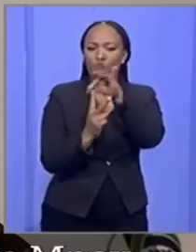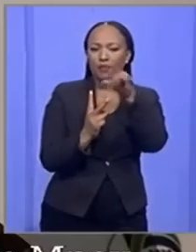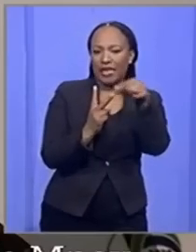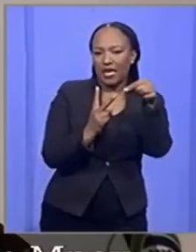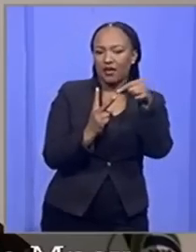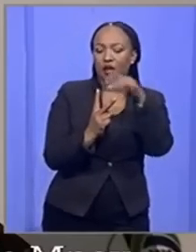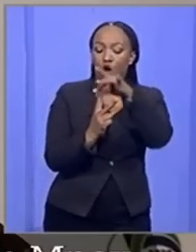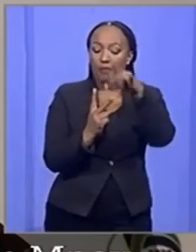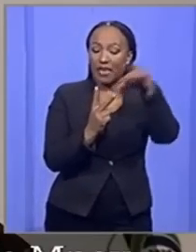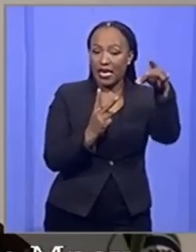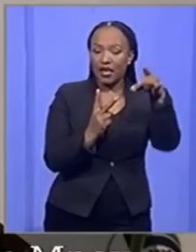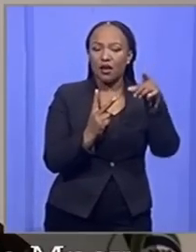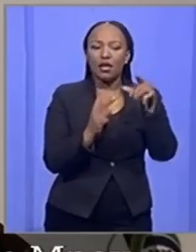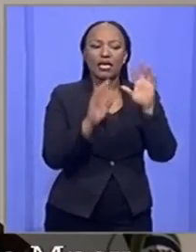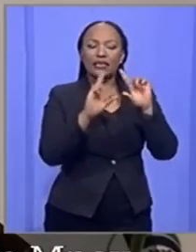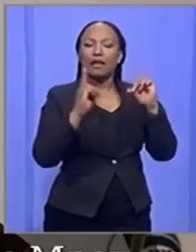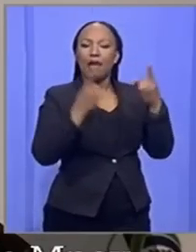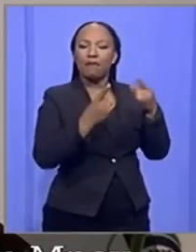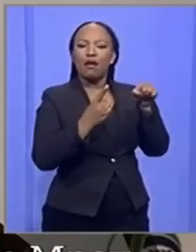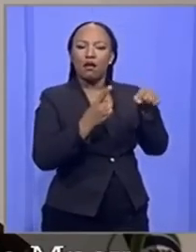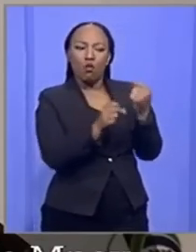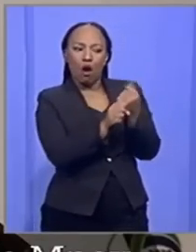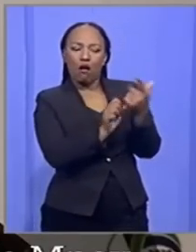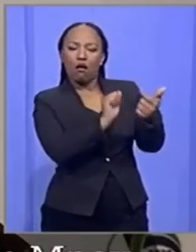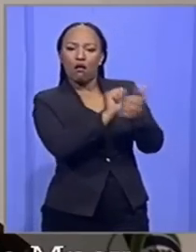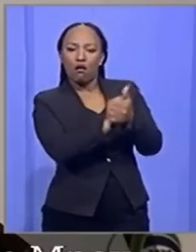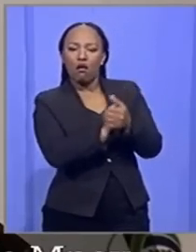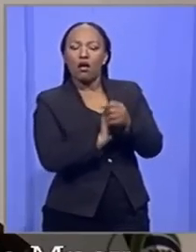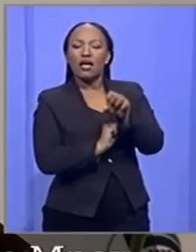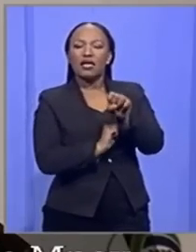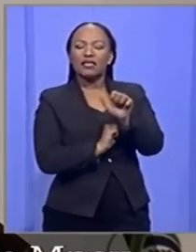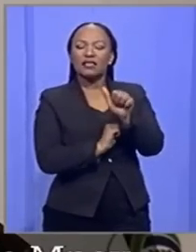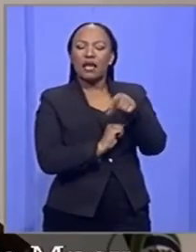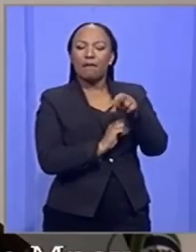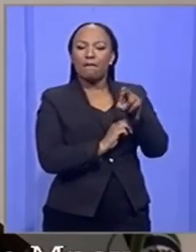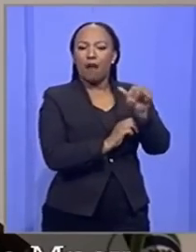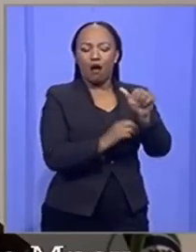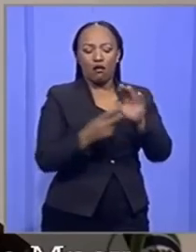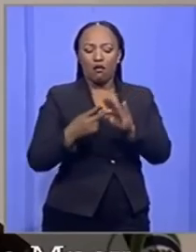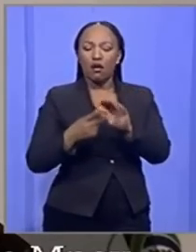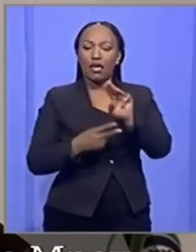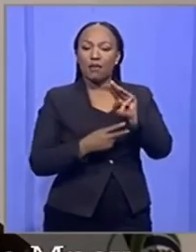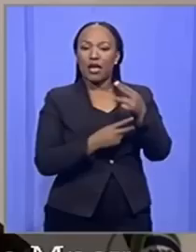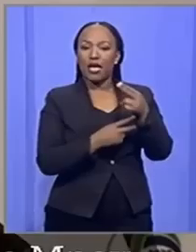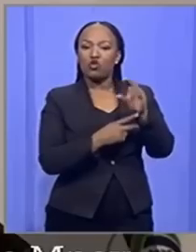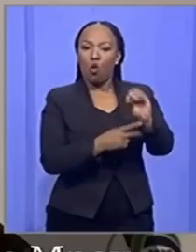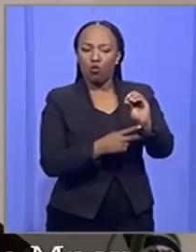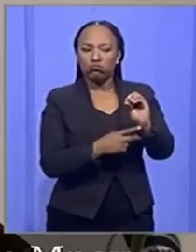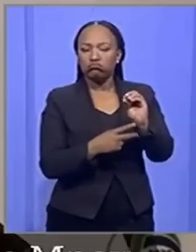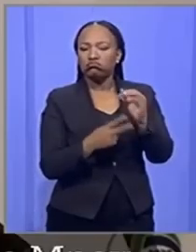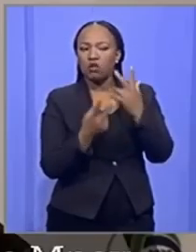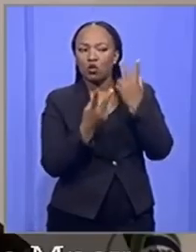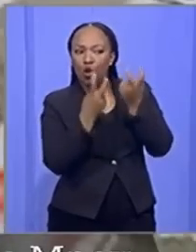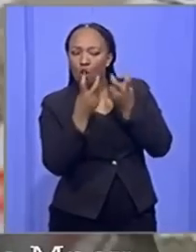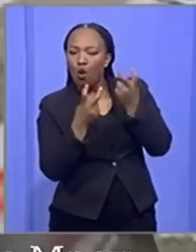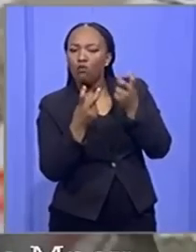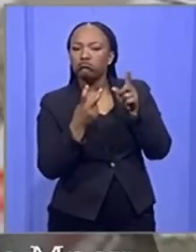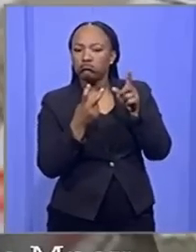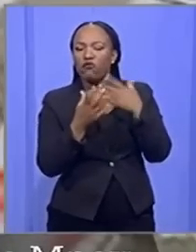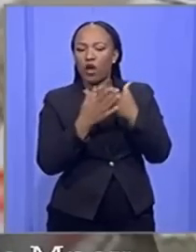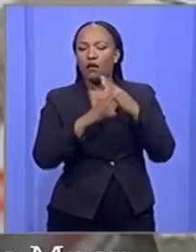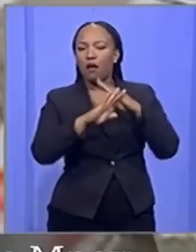from our department working with SAPRA and WHO. We are also accessing the vaccines, small doses of the